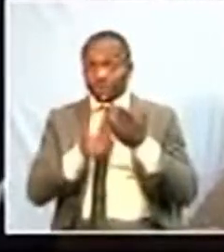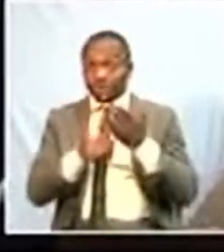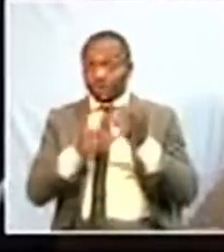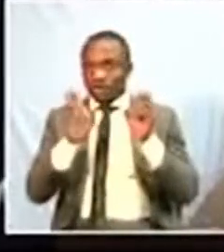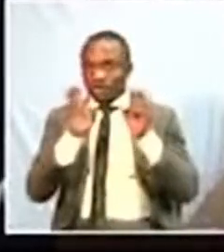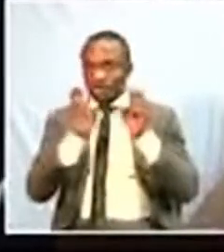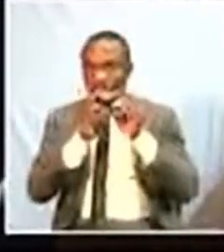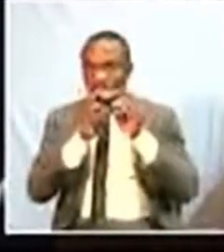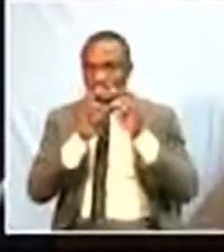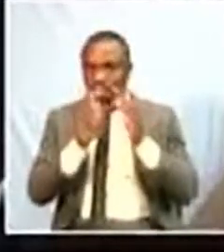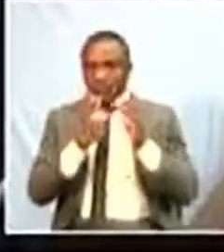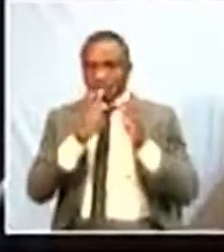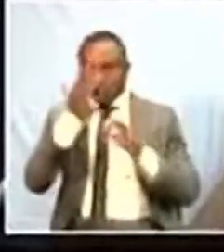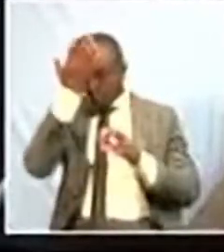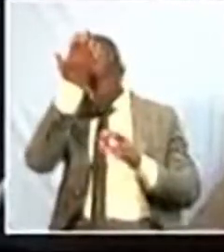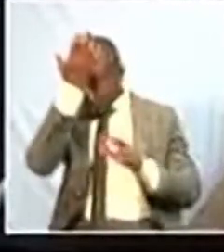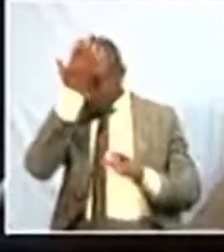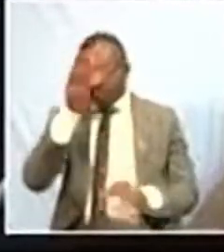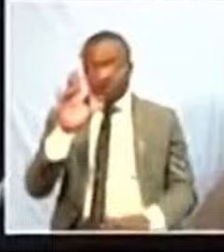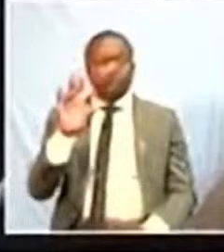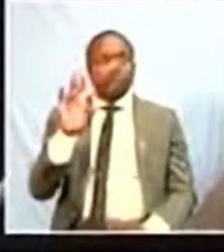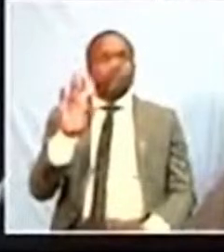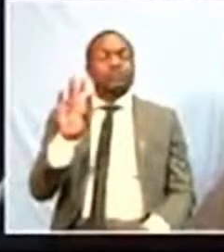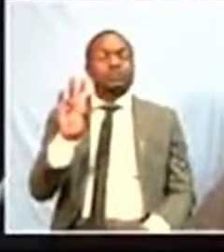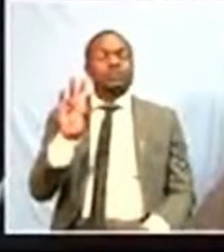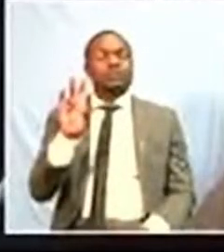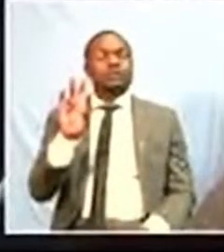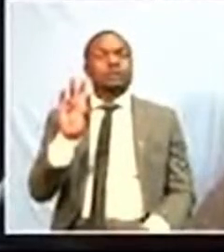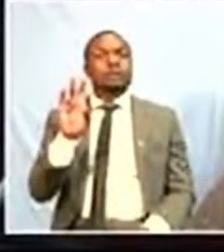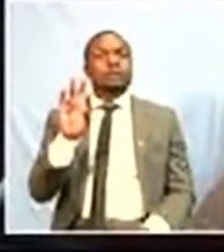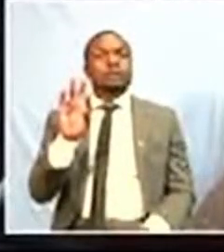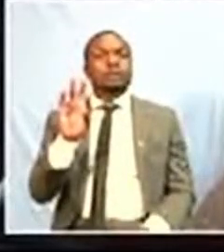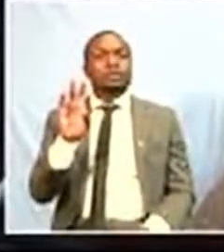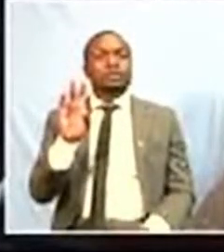dated 7th